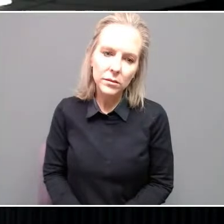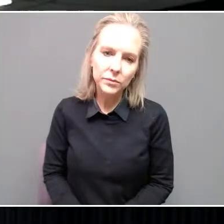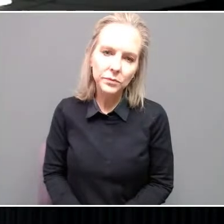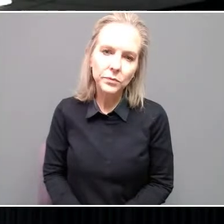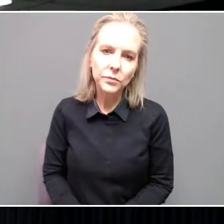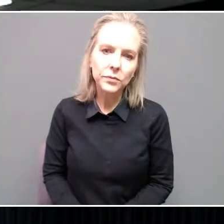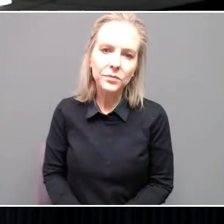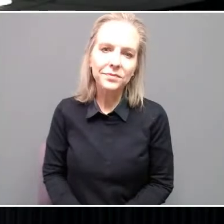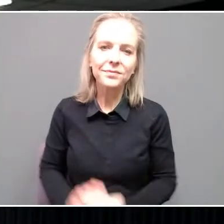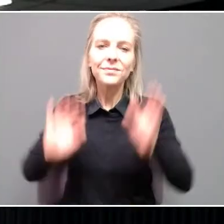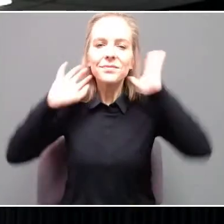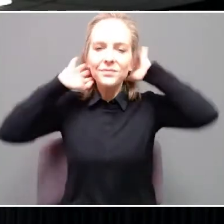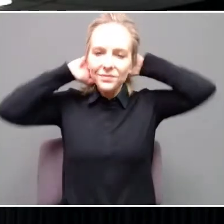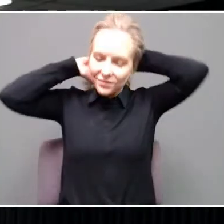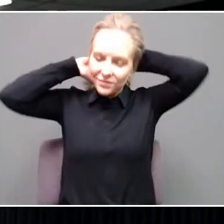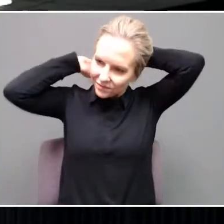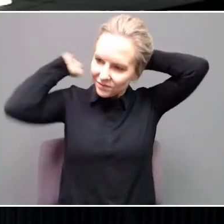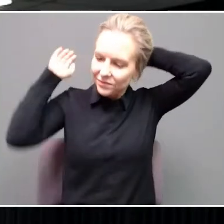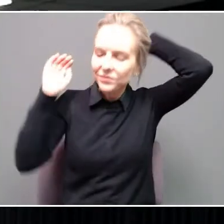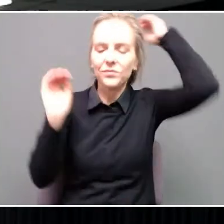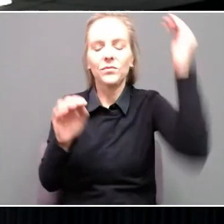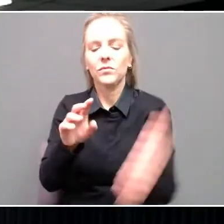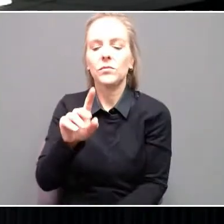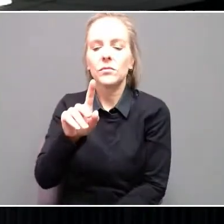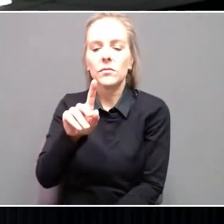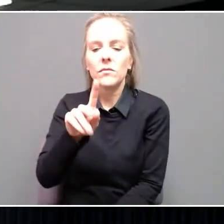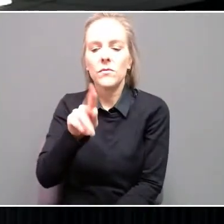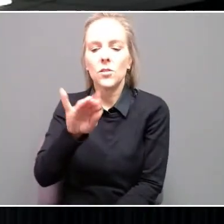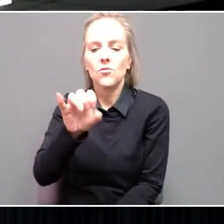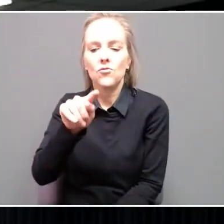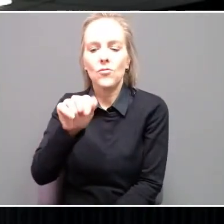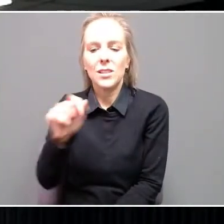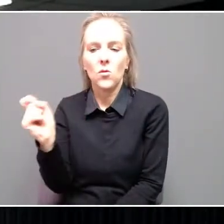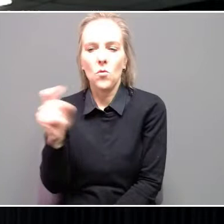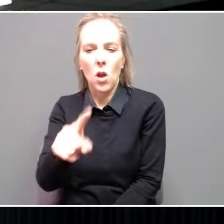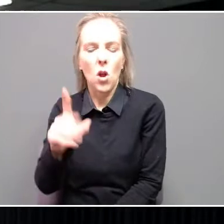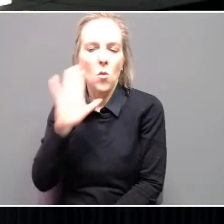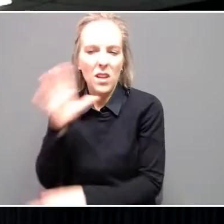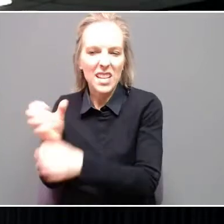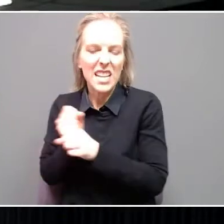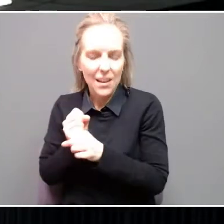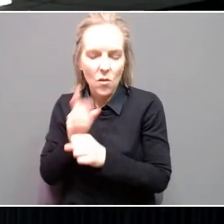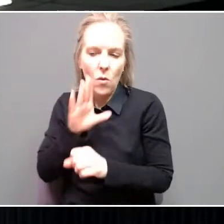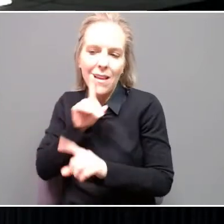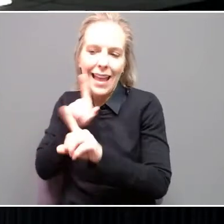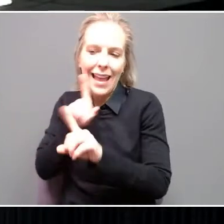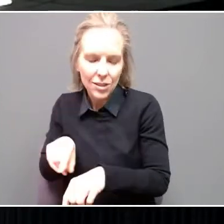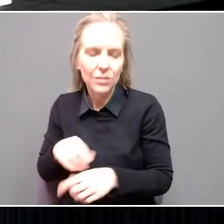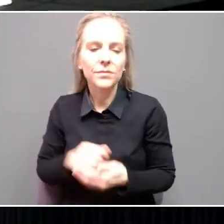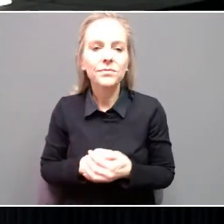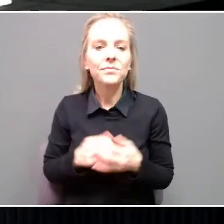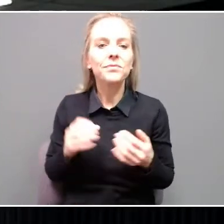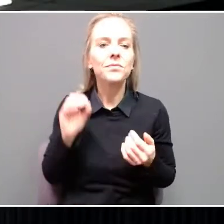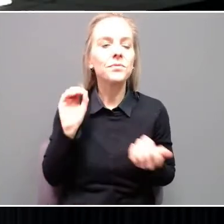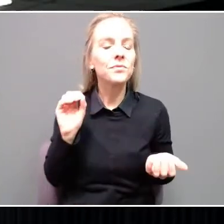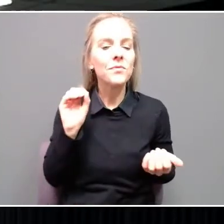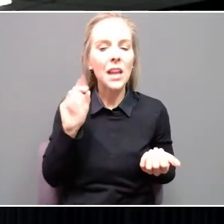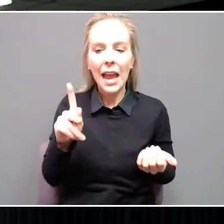All right, we will get Krista's question from her and get them answered. Okay, we went just a little